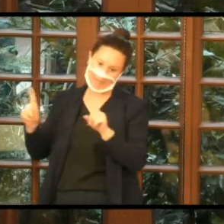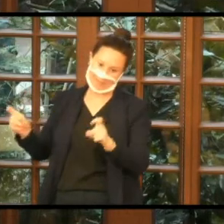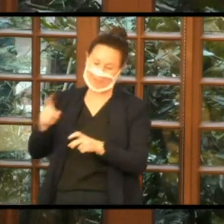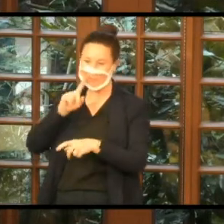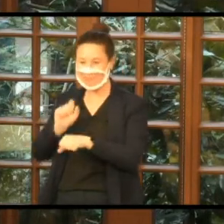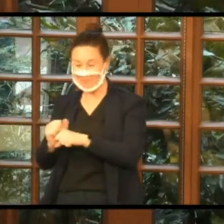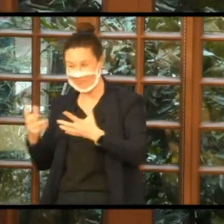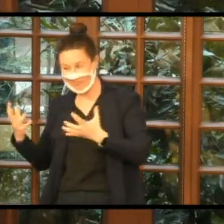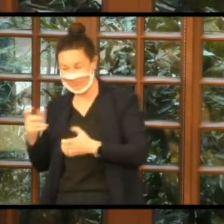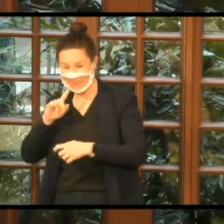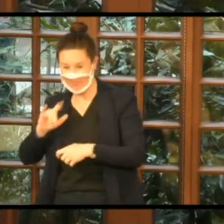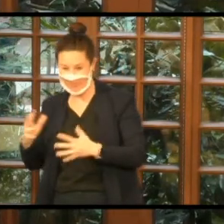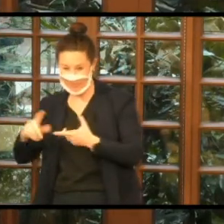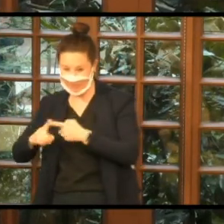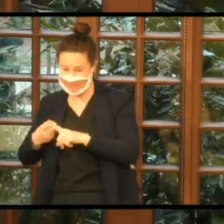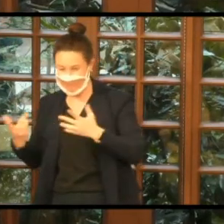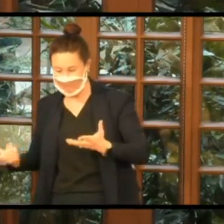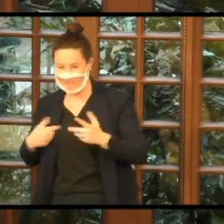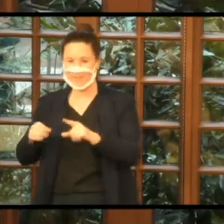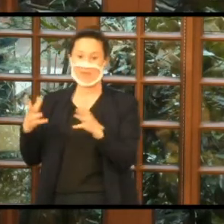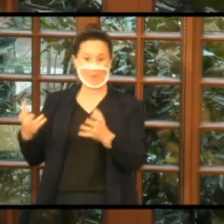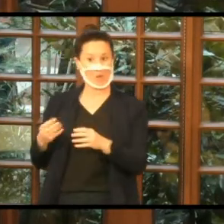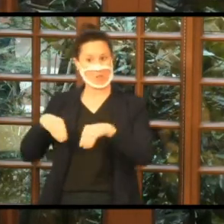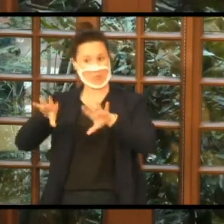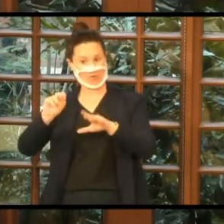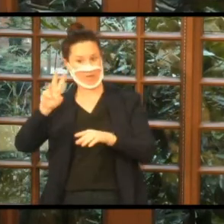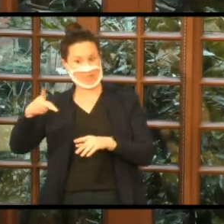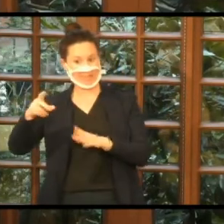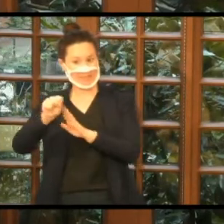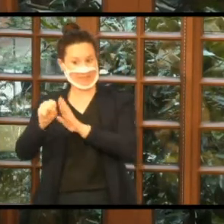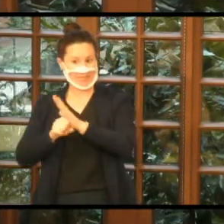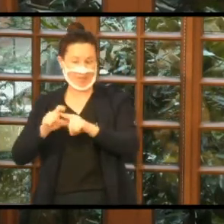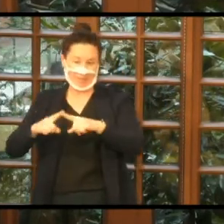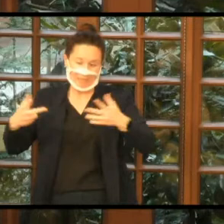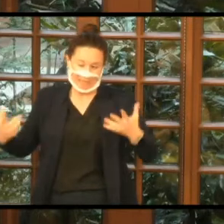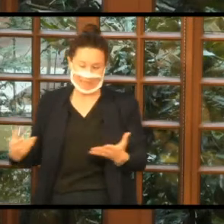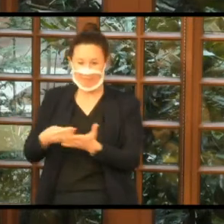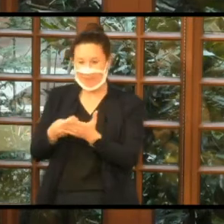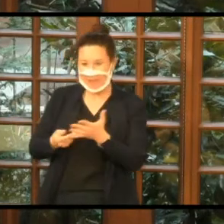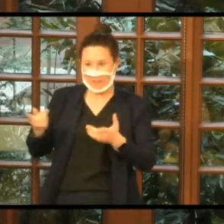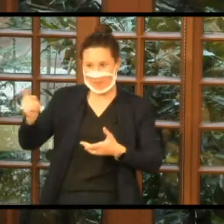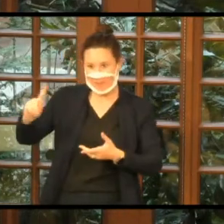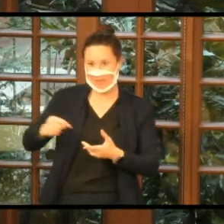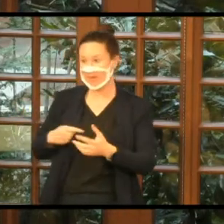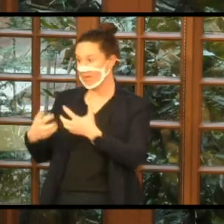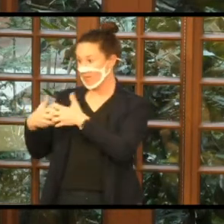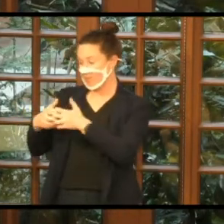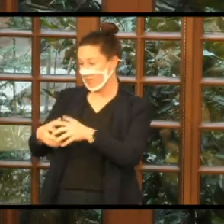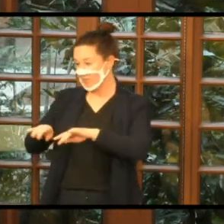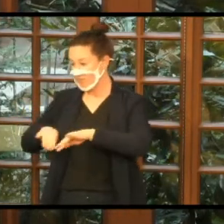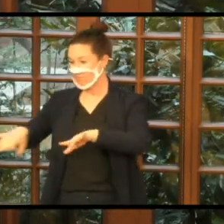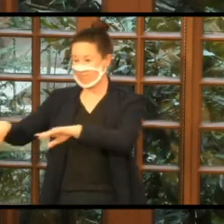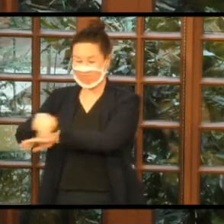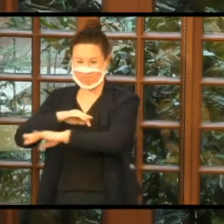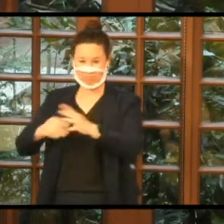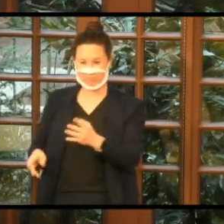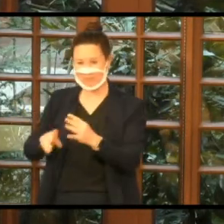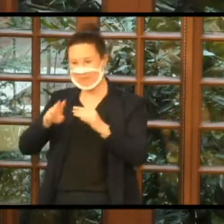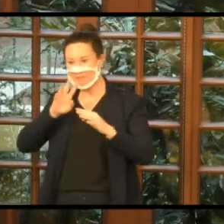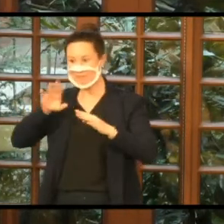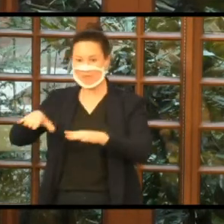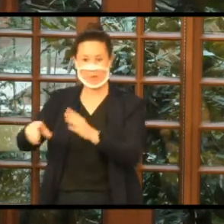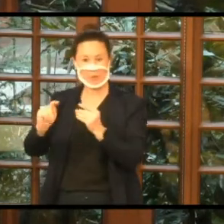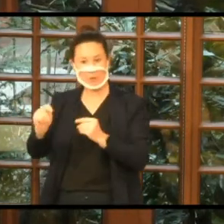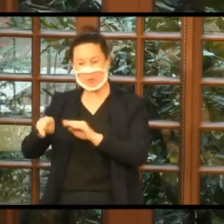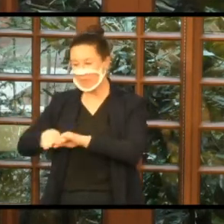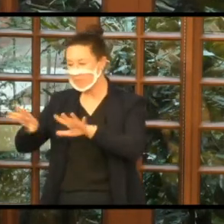buying land upstate. When the train broke down, or pests procreated in the cupboards, or the sewer line exploded in the alley, the dream of a kinder, simpler